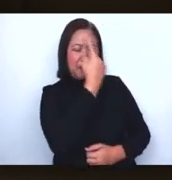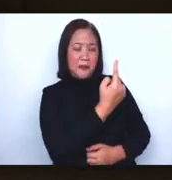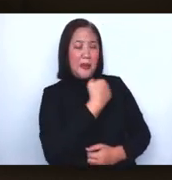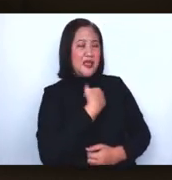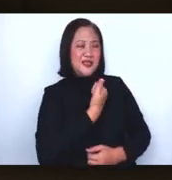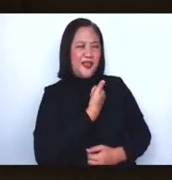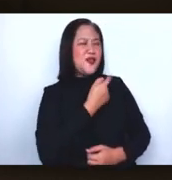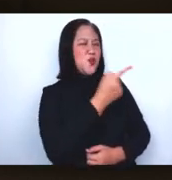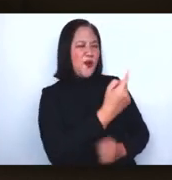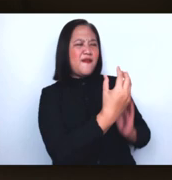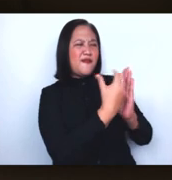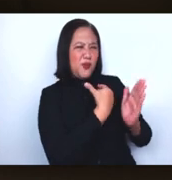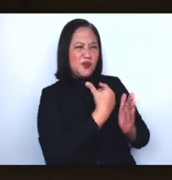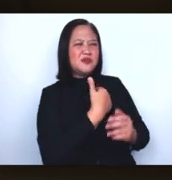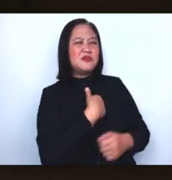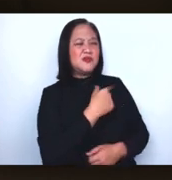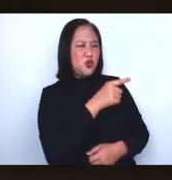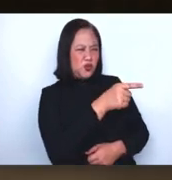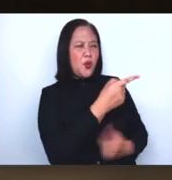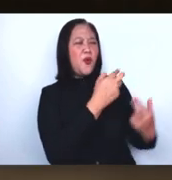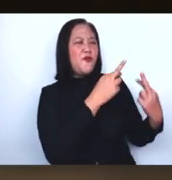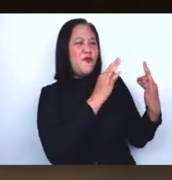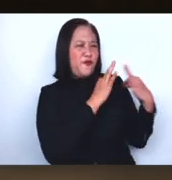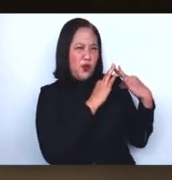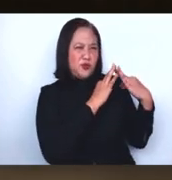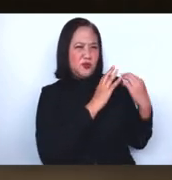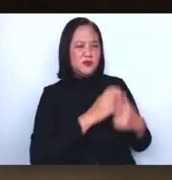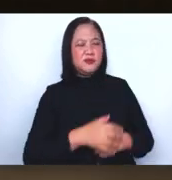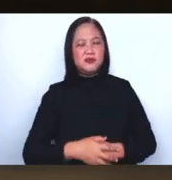myself. You did.